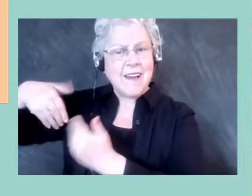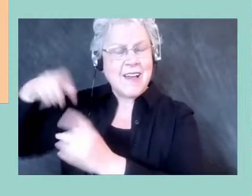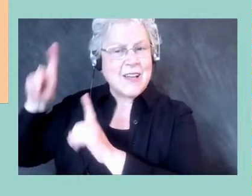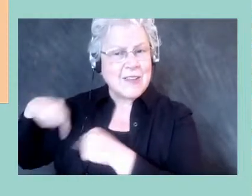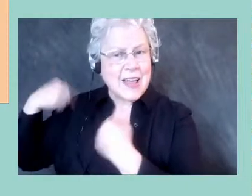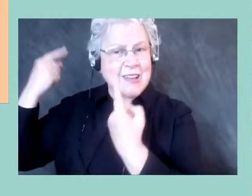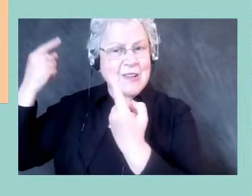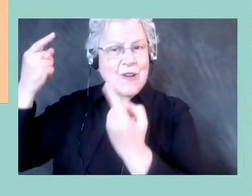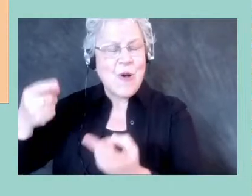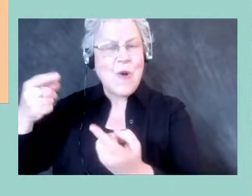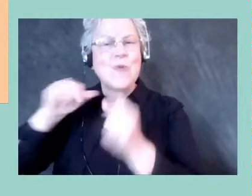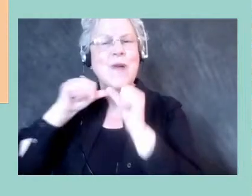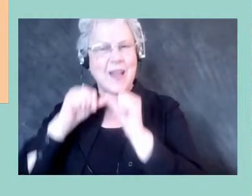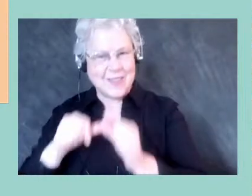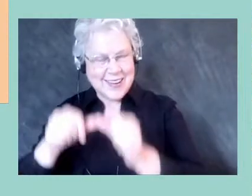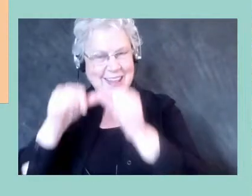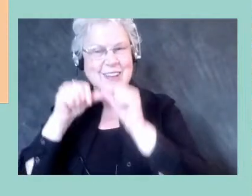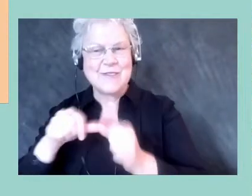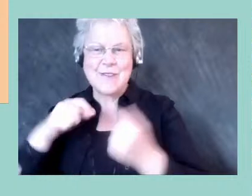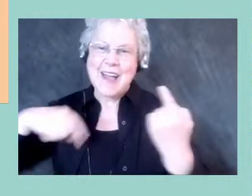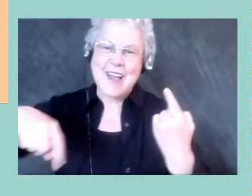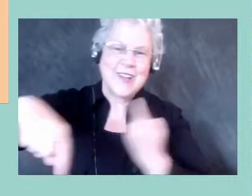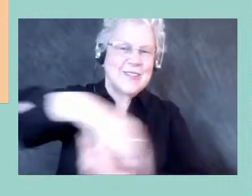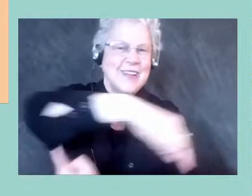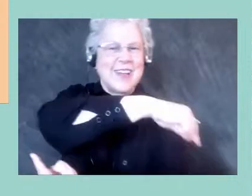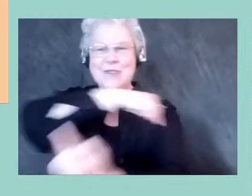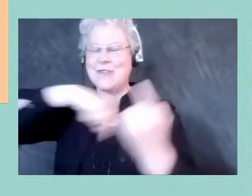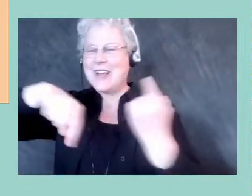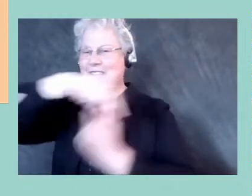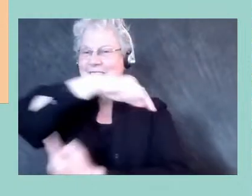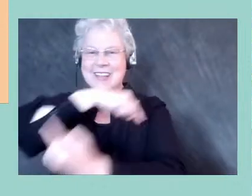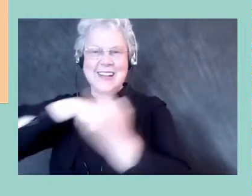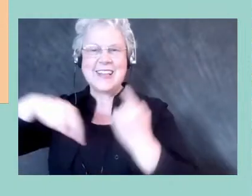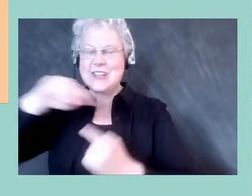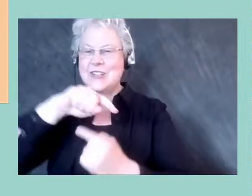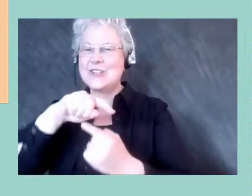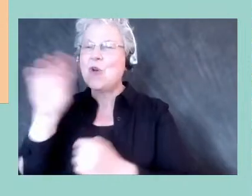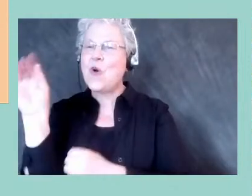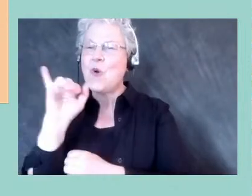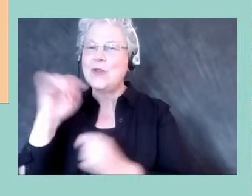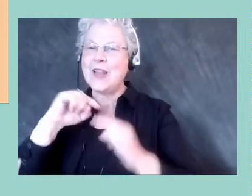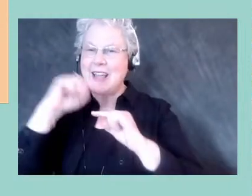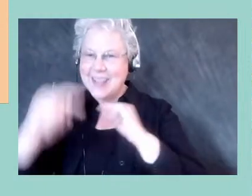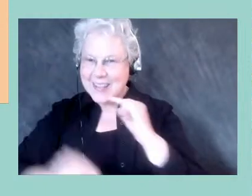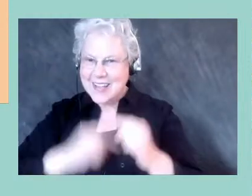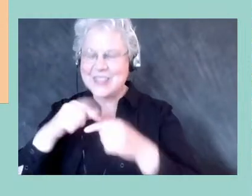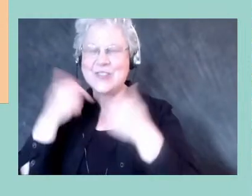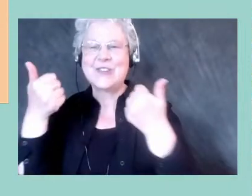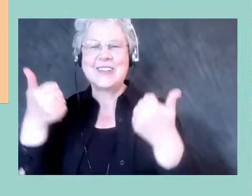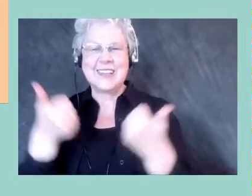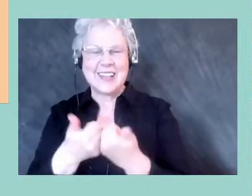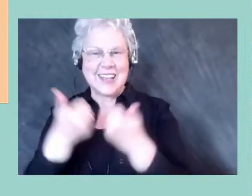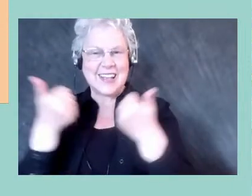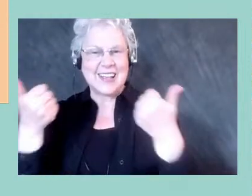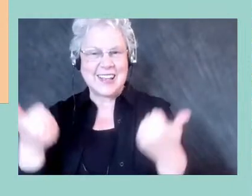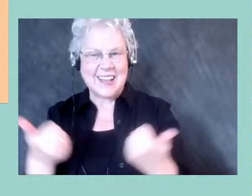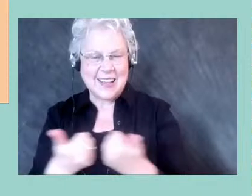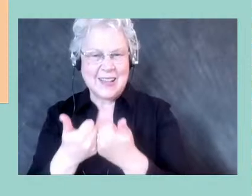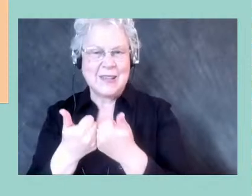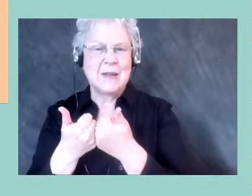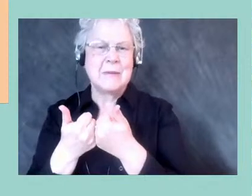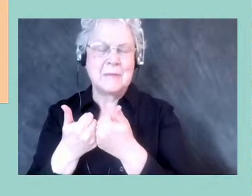we came, and go round and round and round in the circle